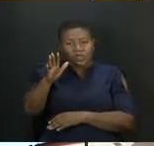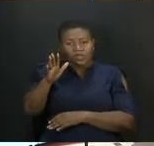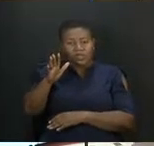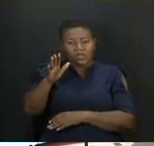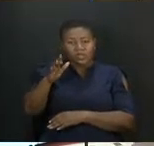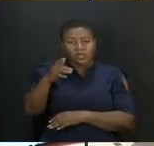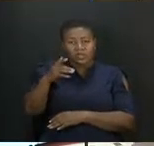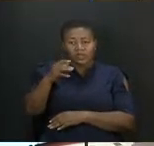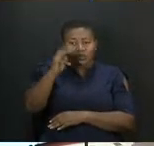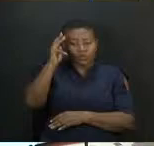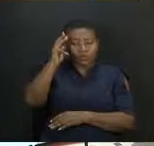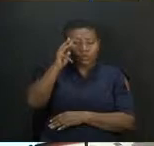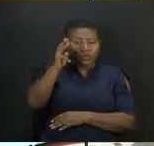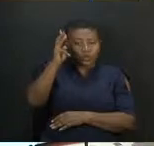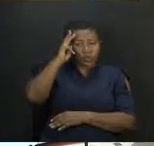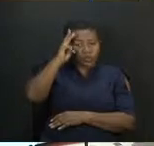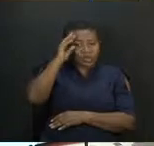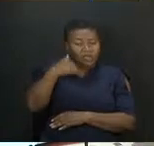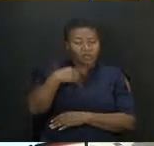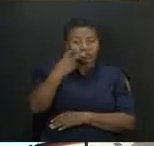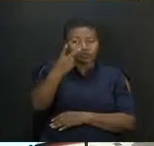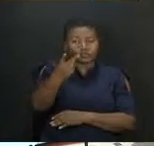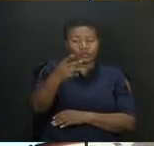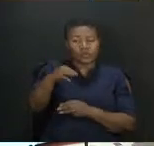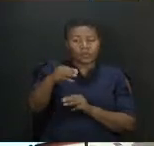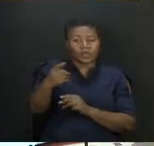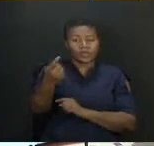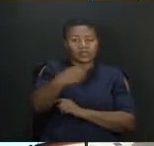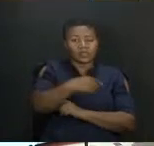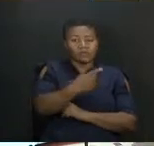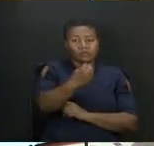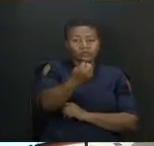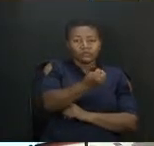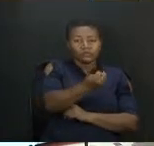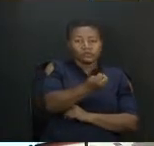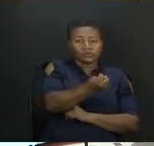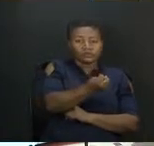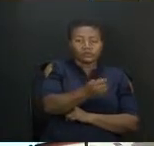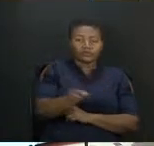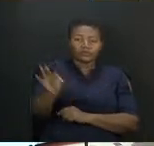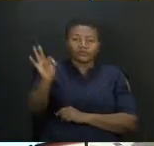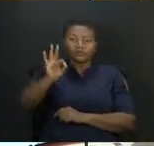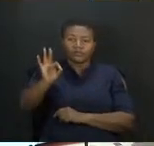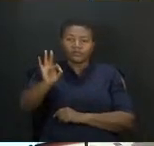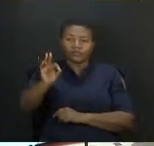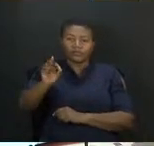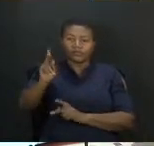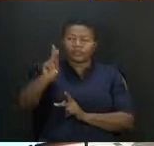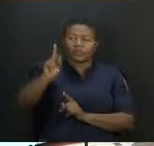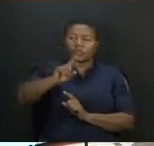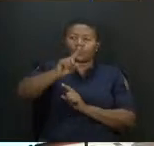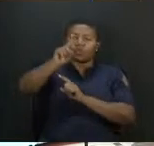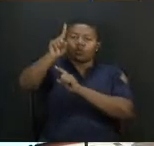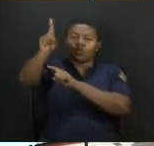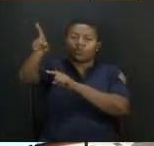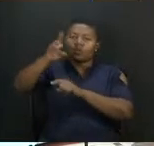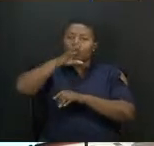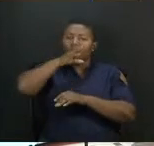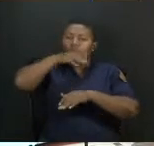days, Tuesdays and Fridays. The people buy the fish from the Inshona. The fishermen are